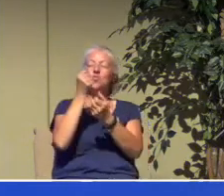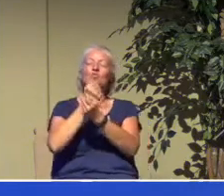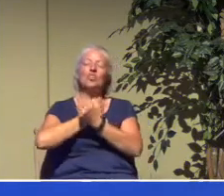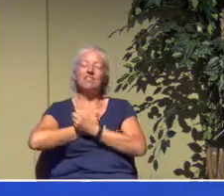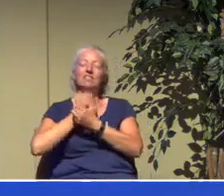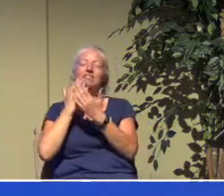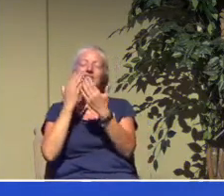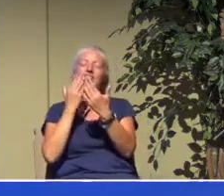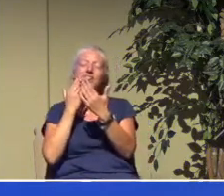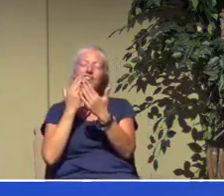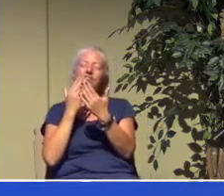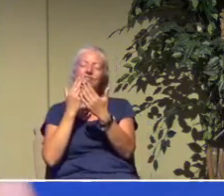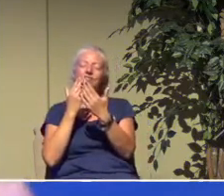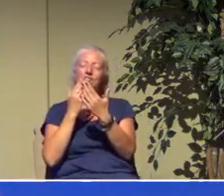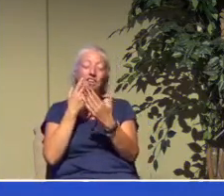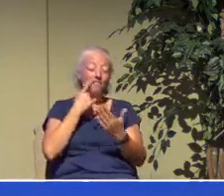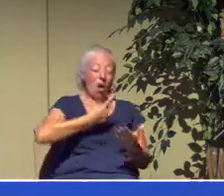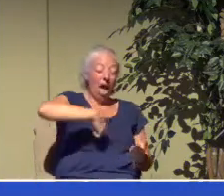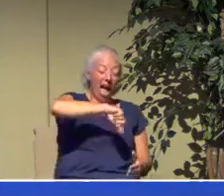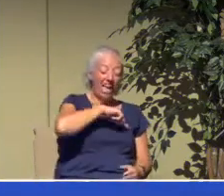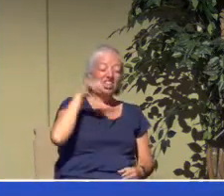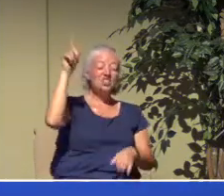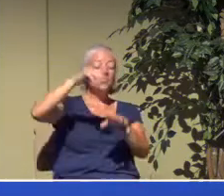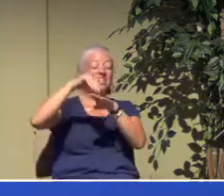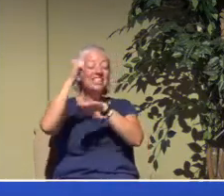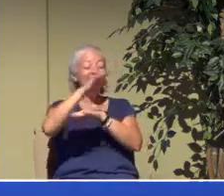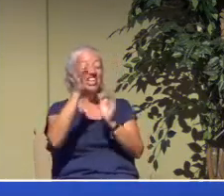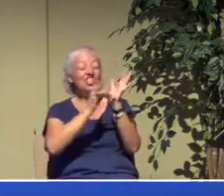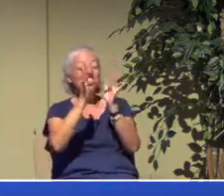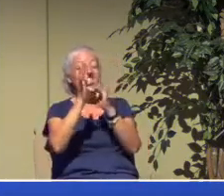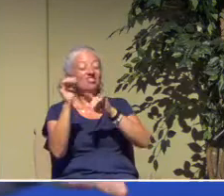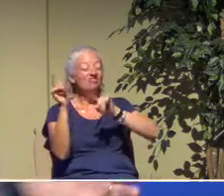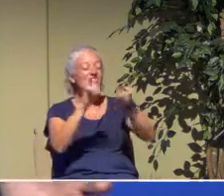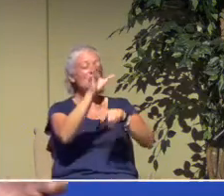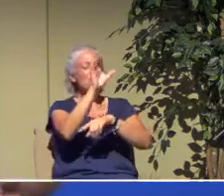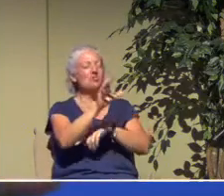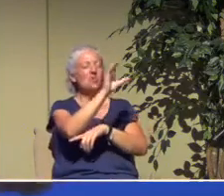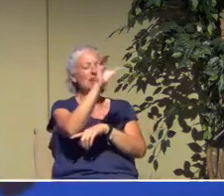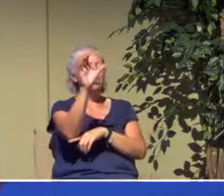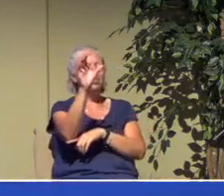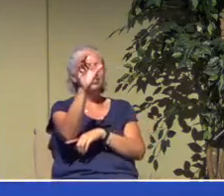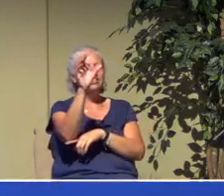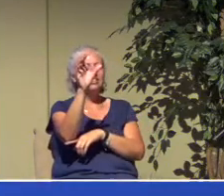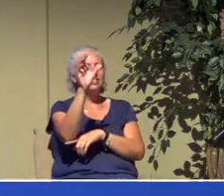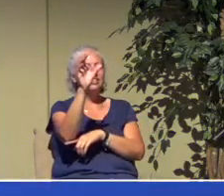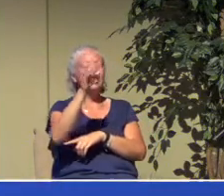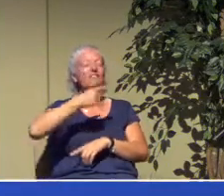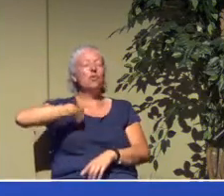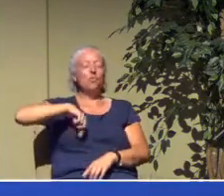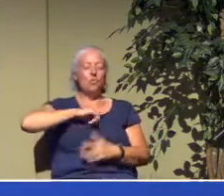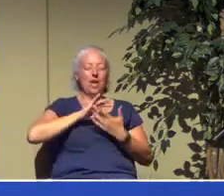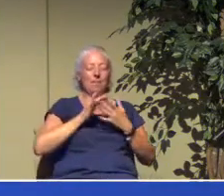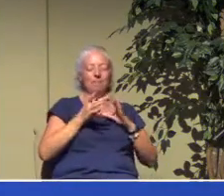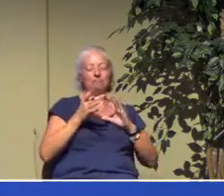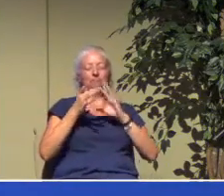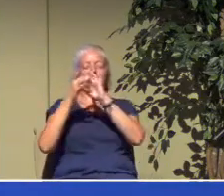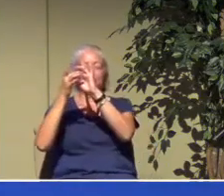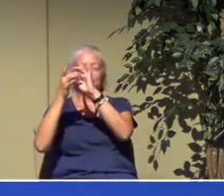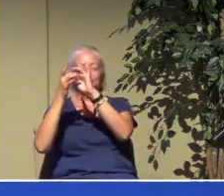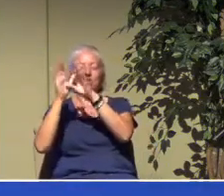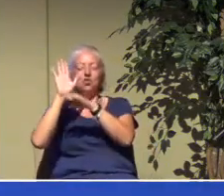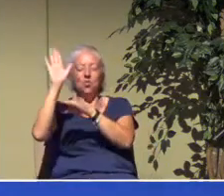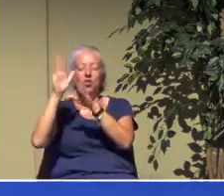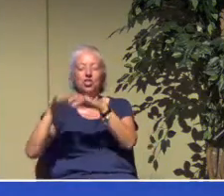for such as us, you sent your son, you gave what was mattered most to you so that we could be yours. You are such